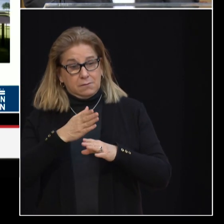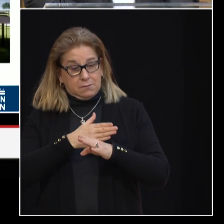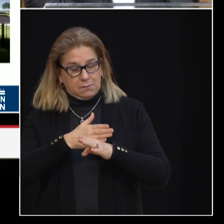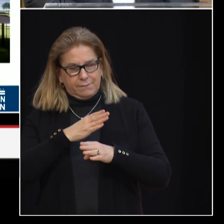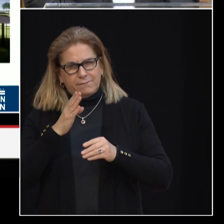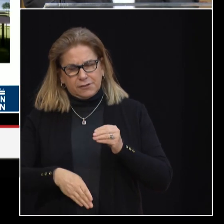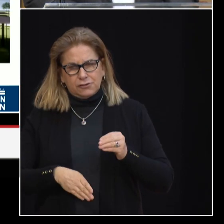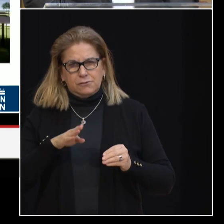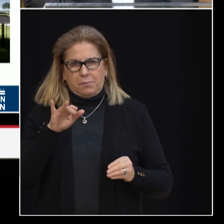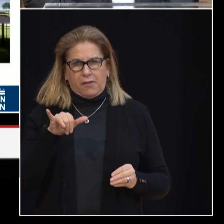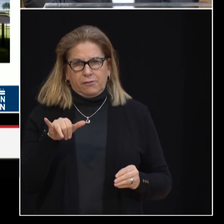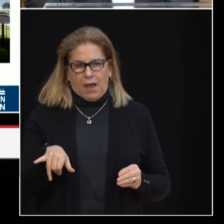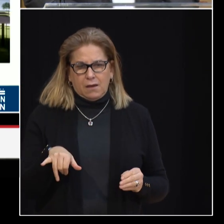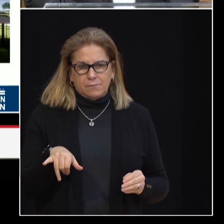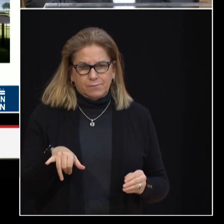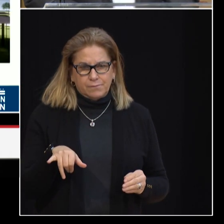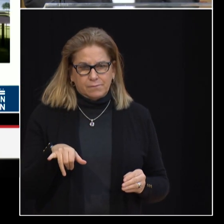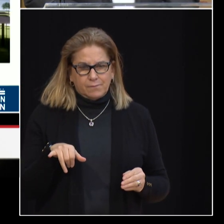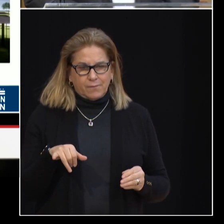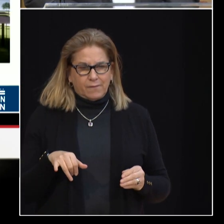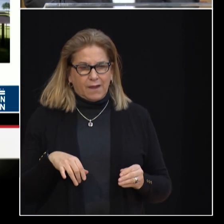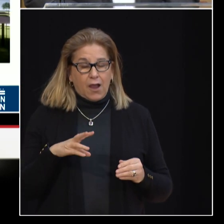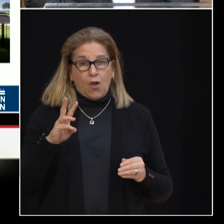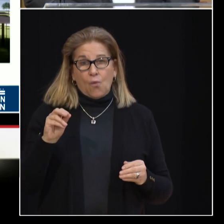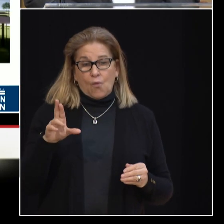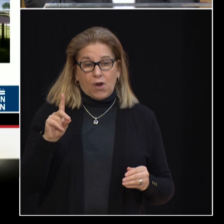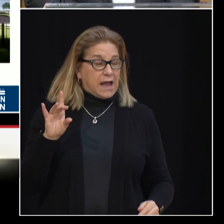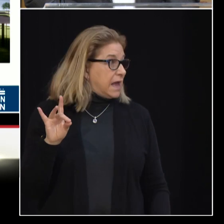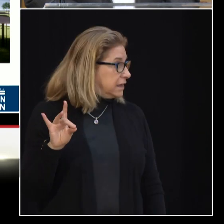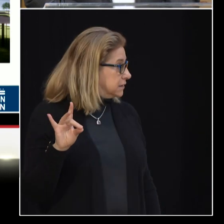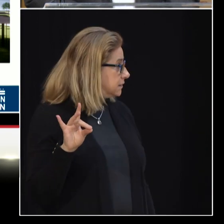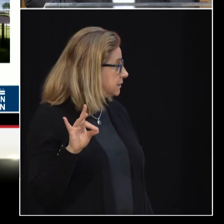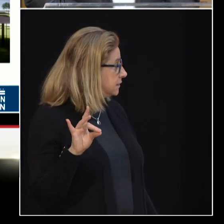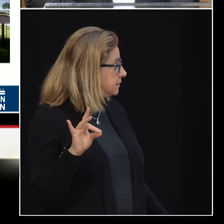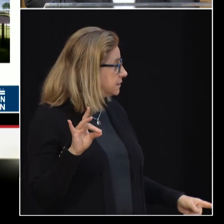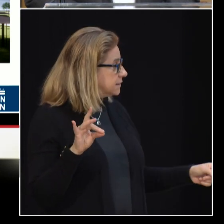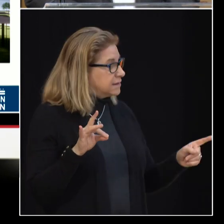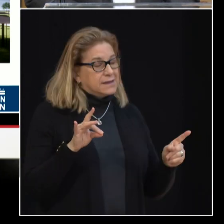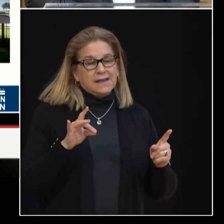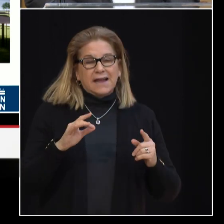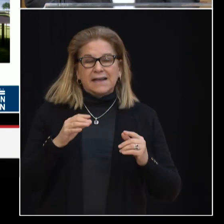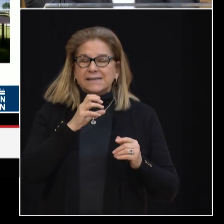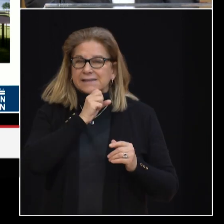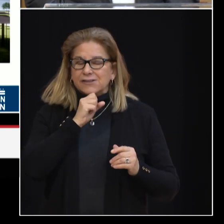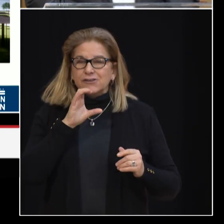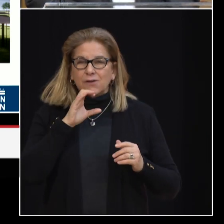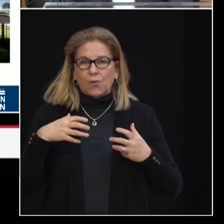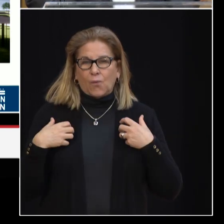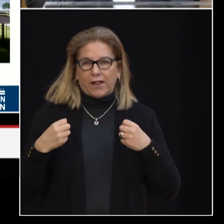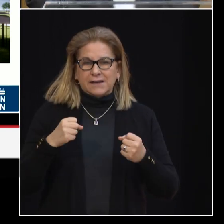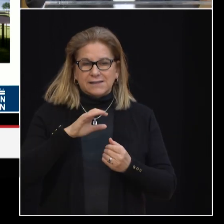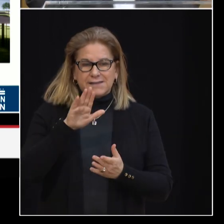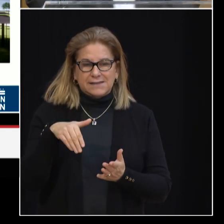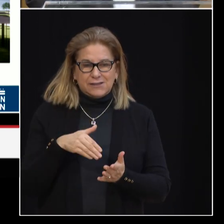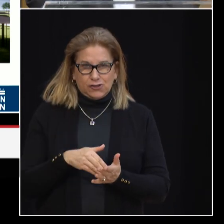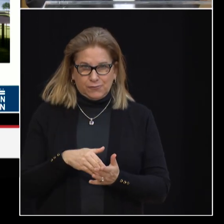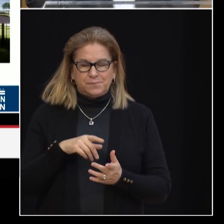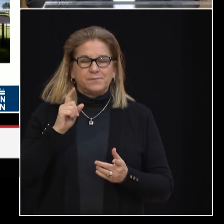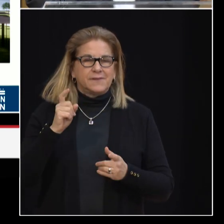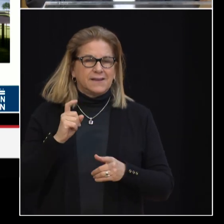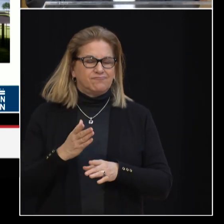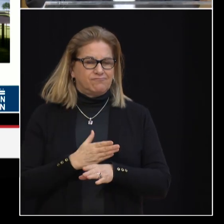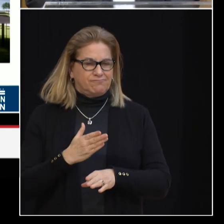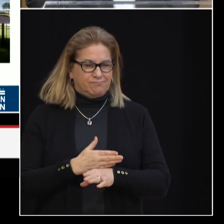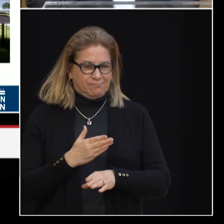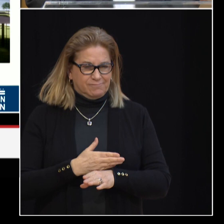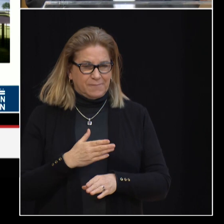Center modernization. This is a Department of Aging and Community Living project in the design phase. It will be a 13,000